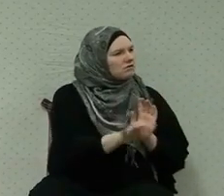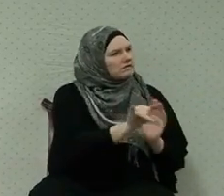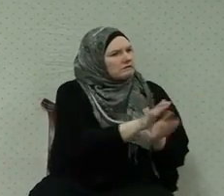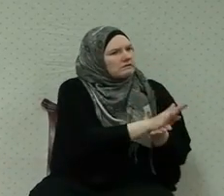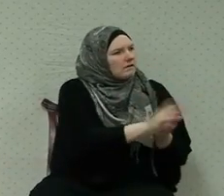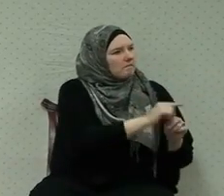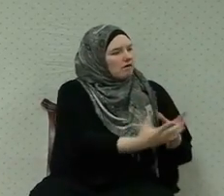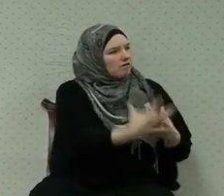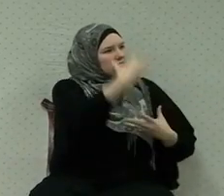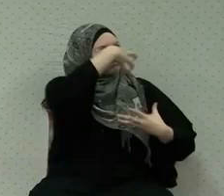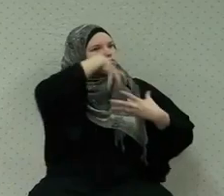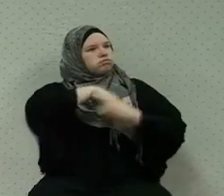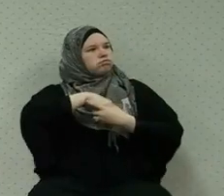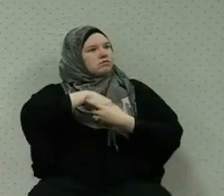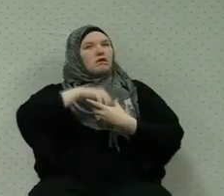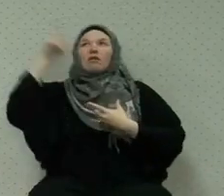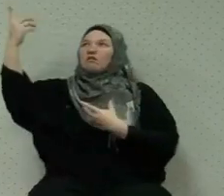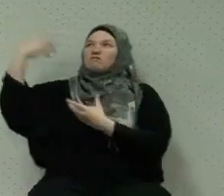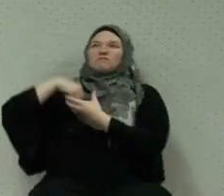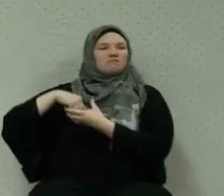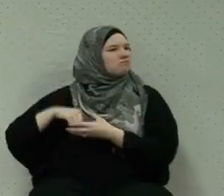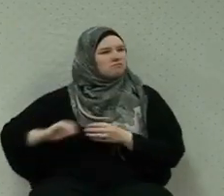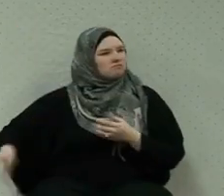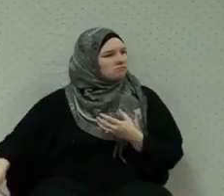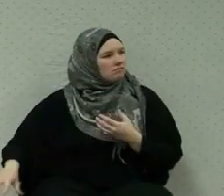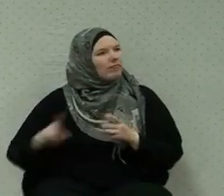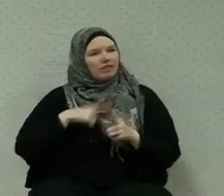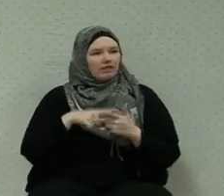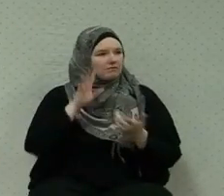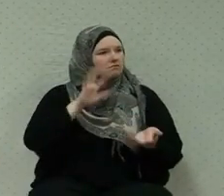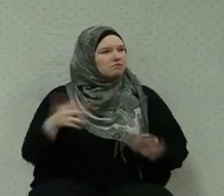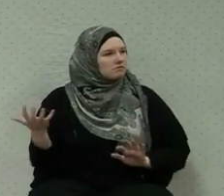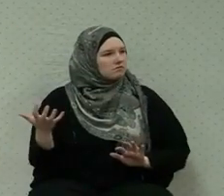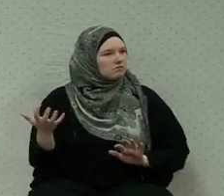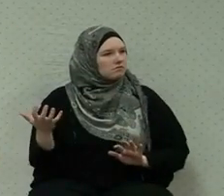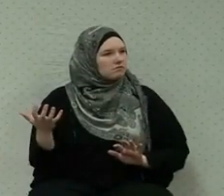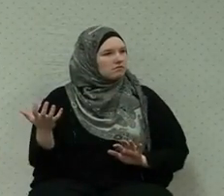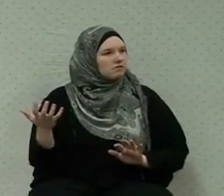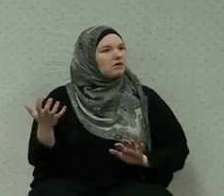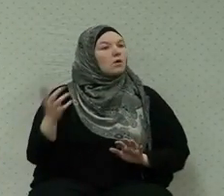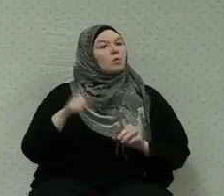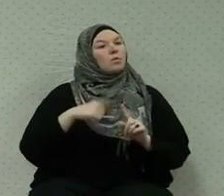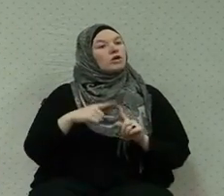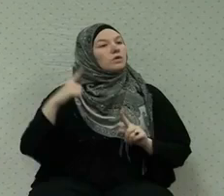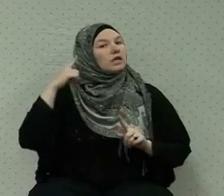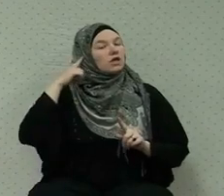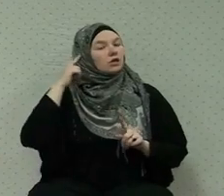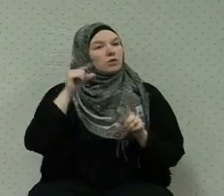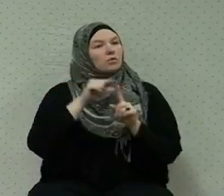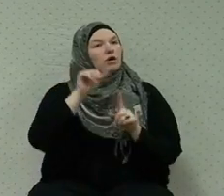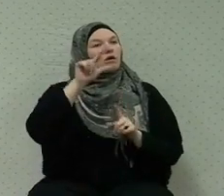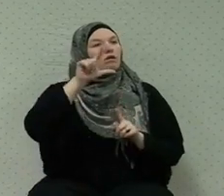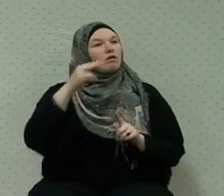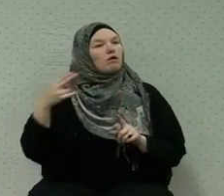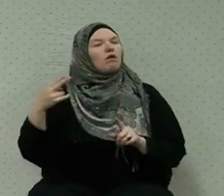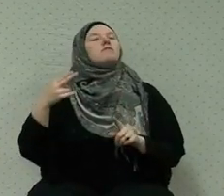Allah accepts from man, not only from Muslims, is when you hear Allah, you come